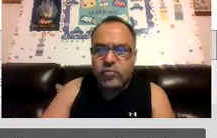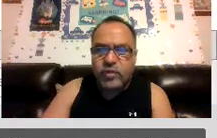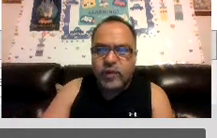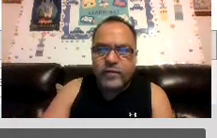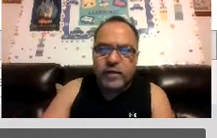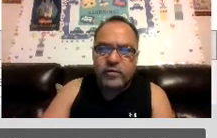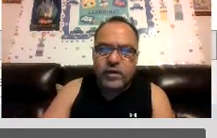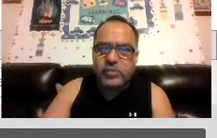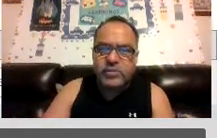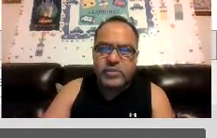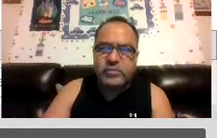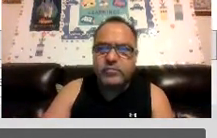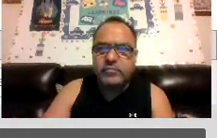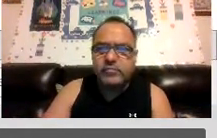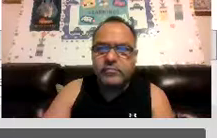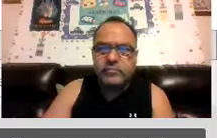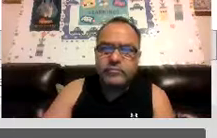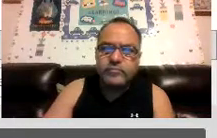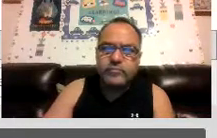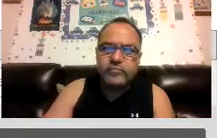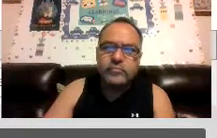Let's read to find out. I'm interested.